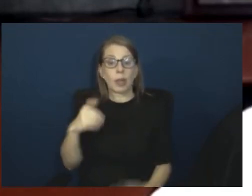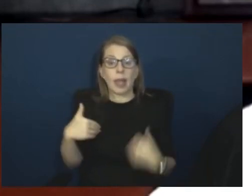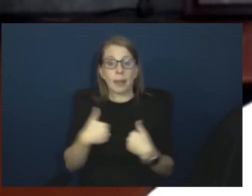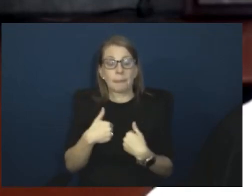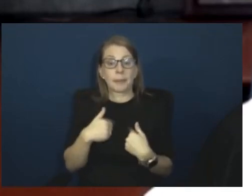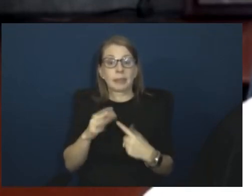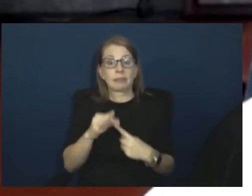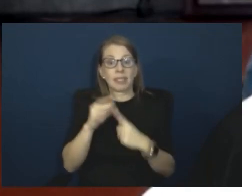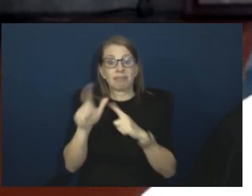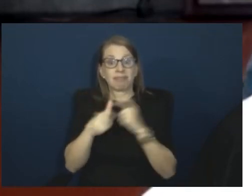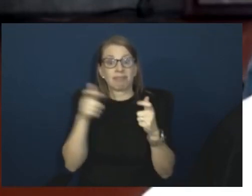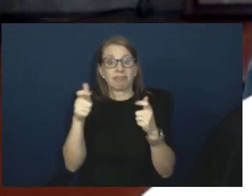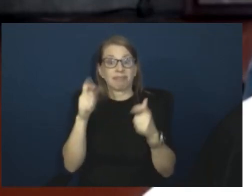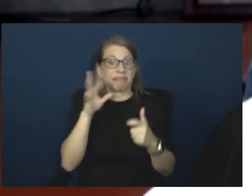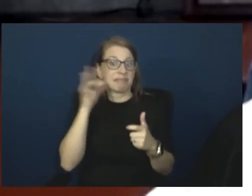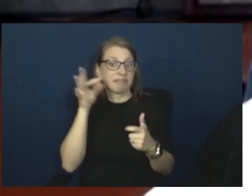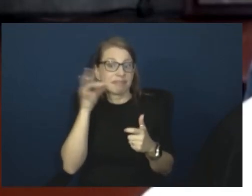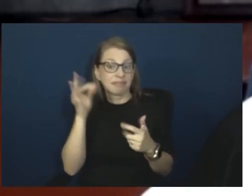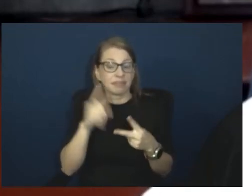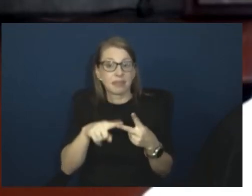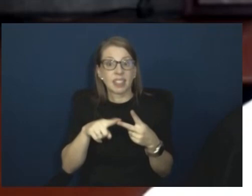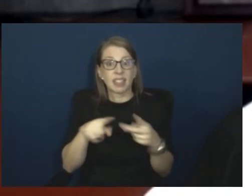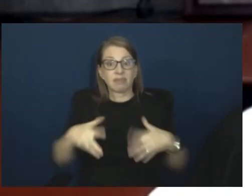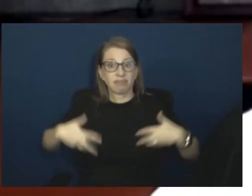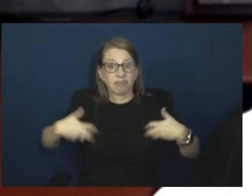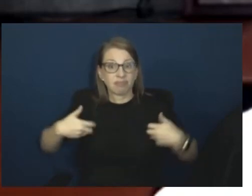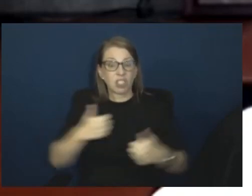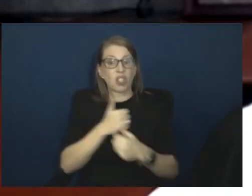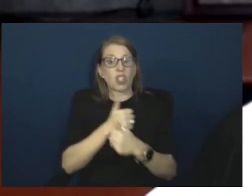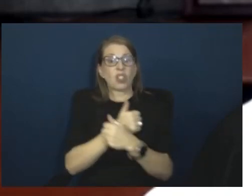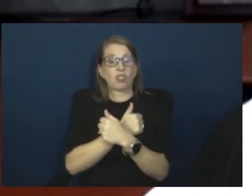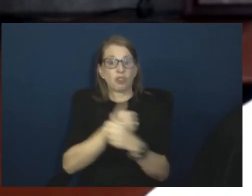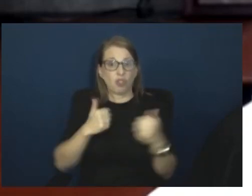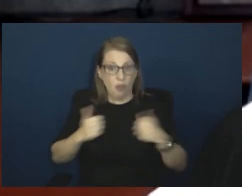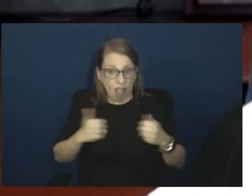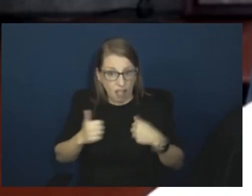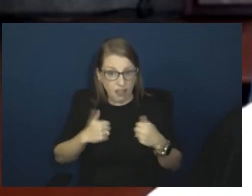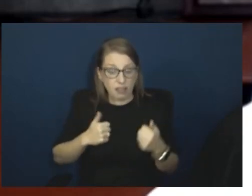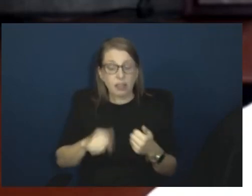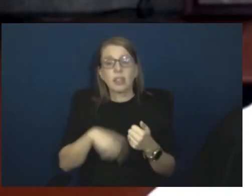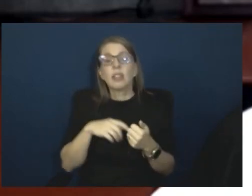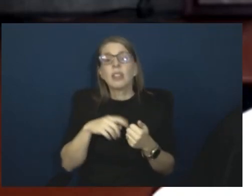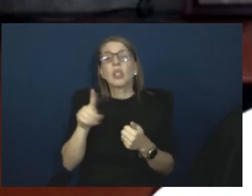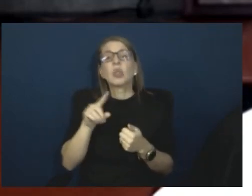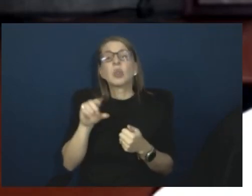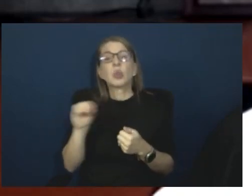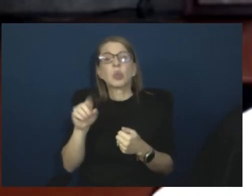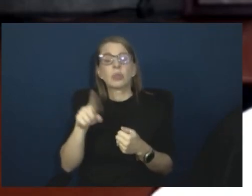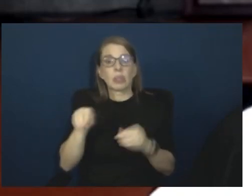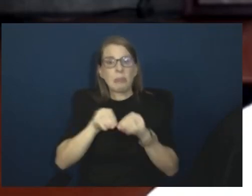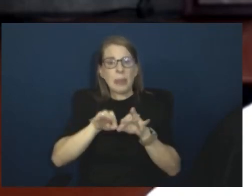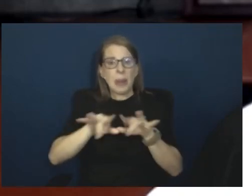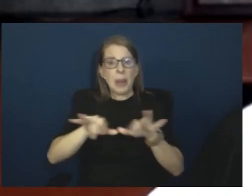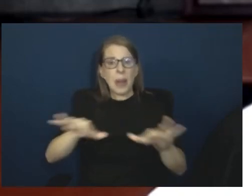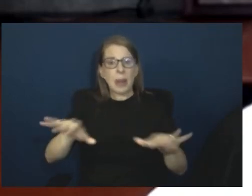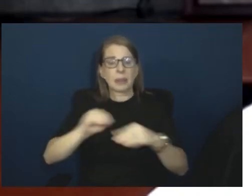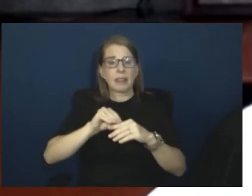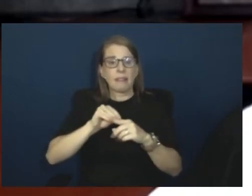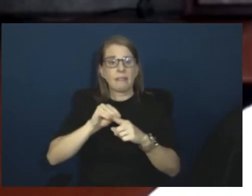large cats and also primates like gorillas, etc., in zoos were infected by their